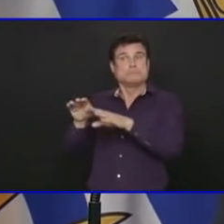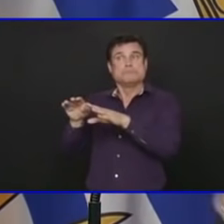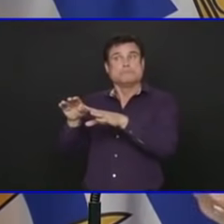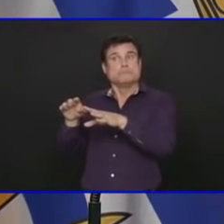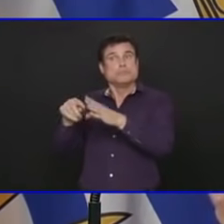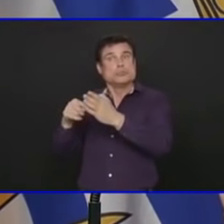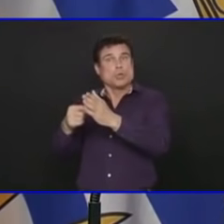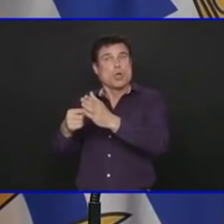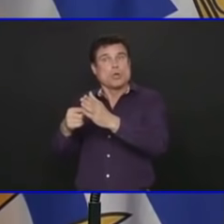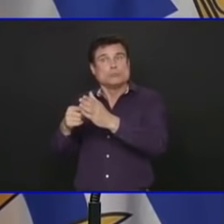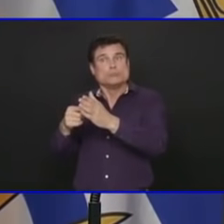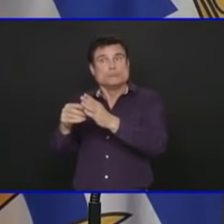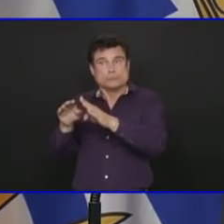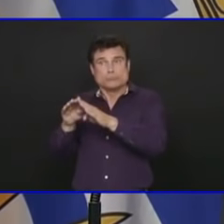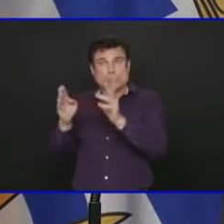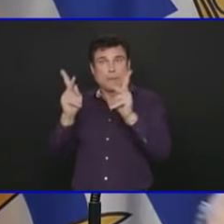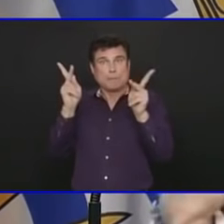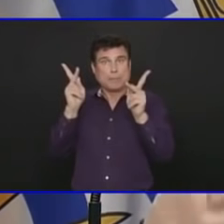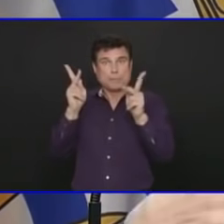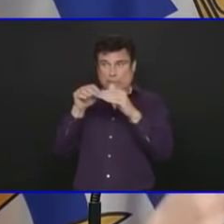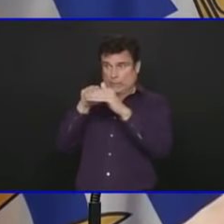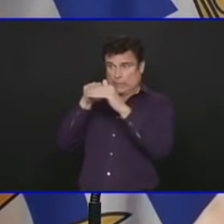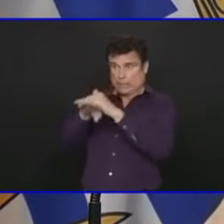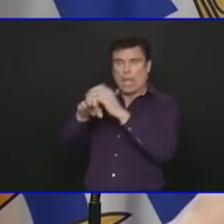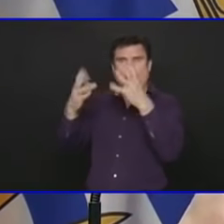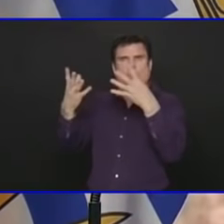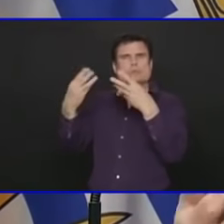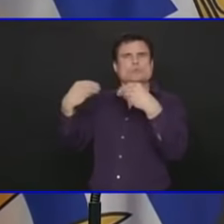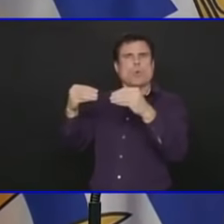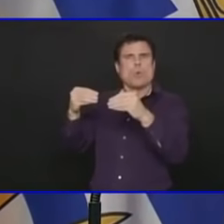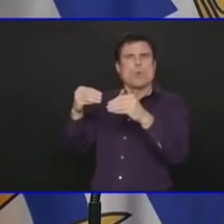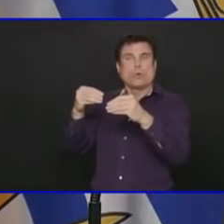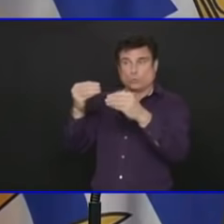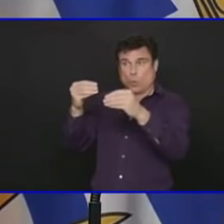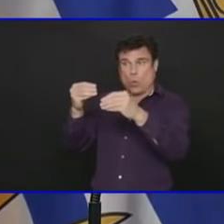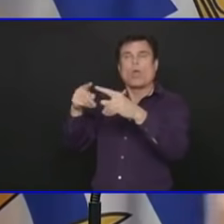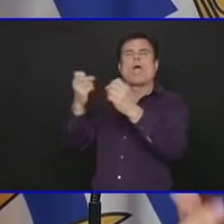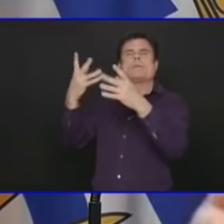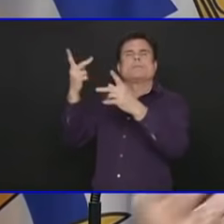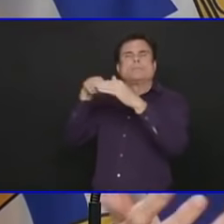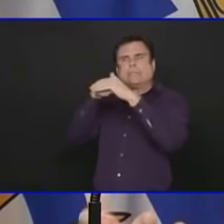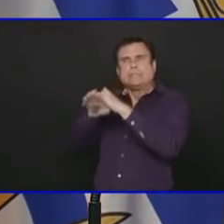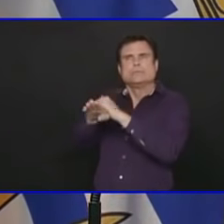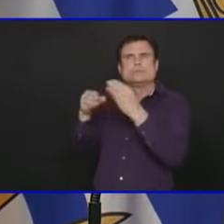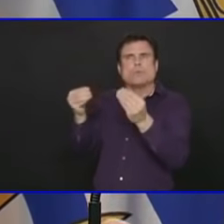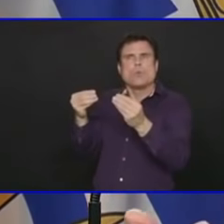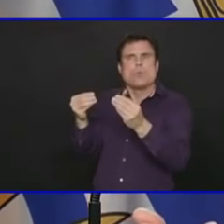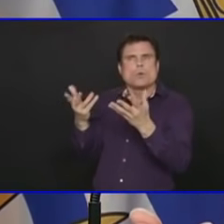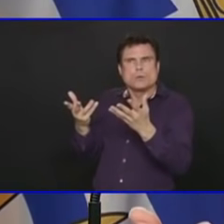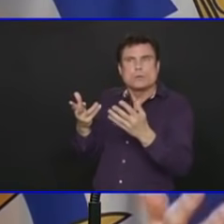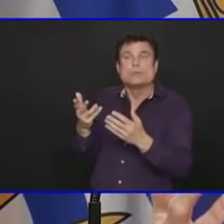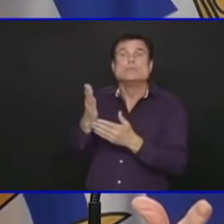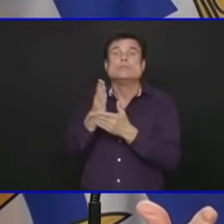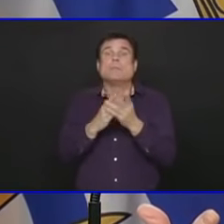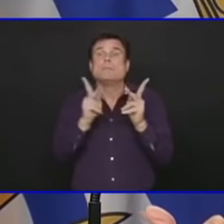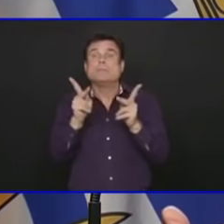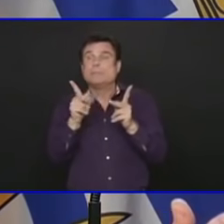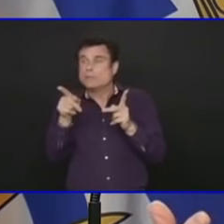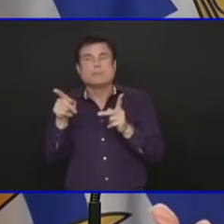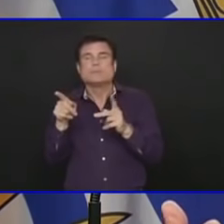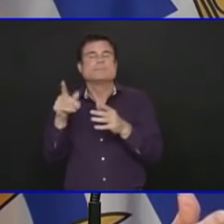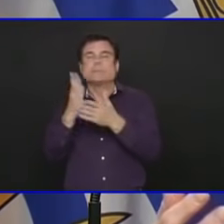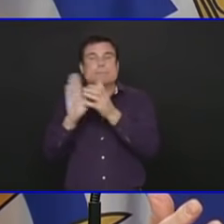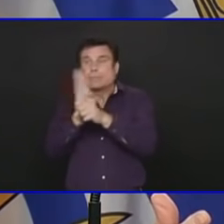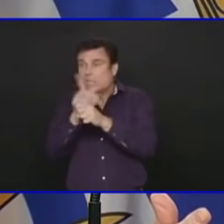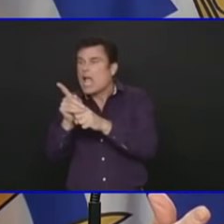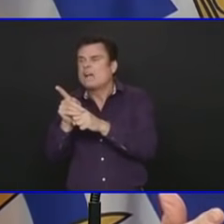hygiene available for people. So those are the types of things we need to think about. How can we lift the restrictions